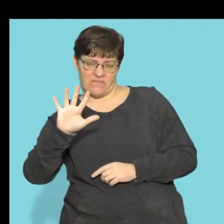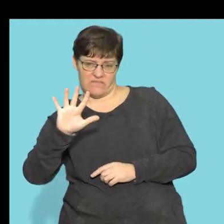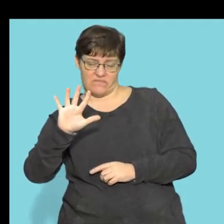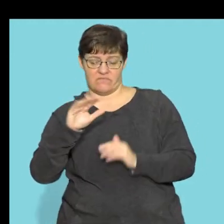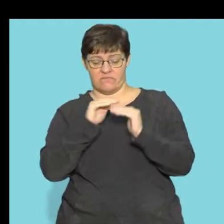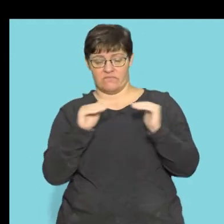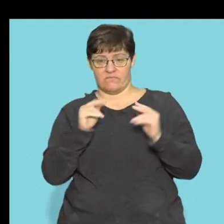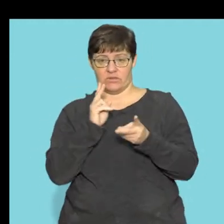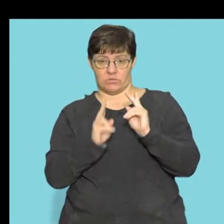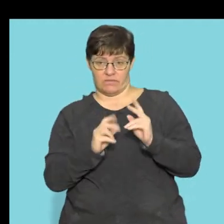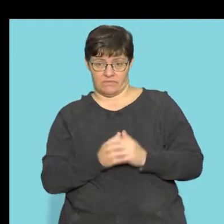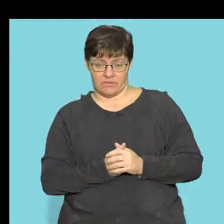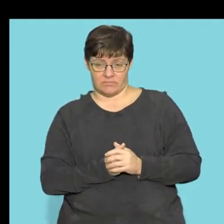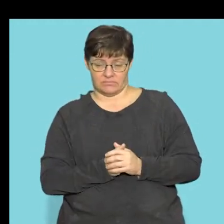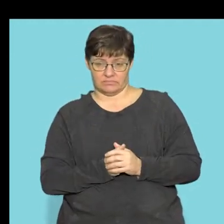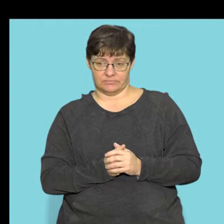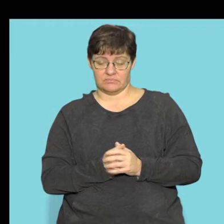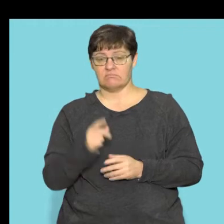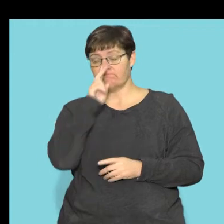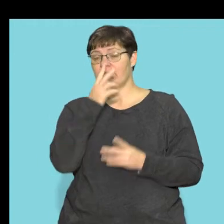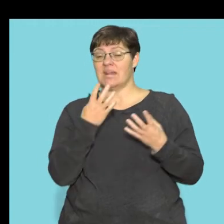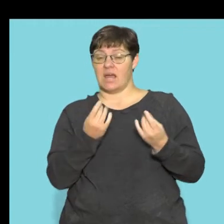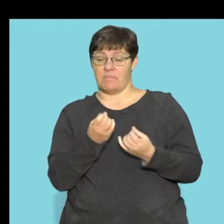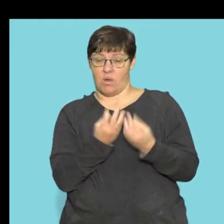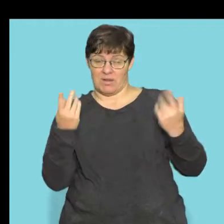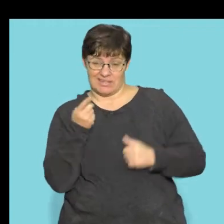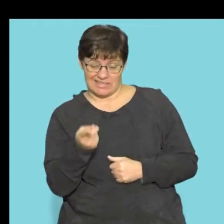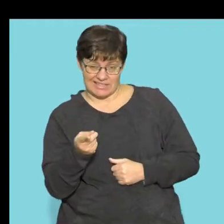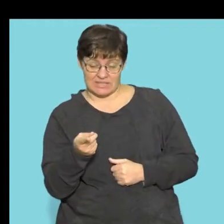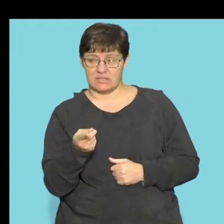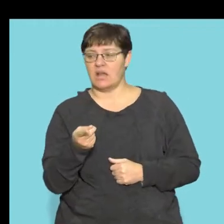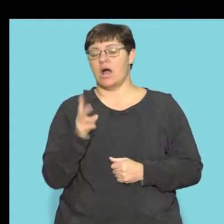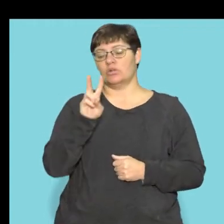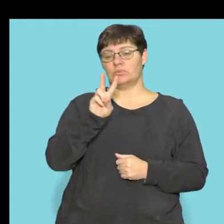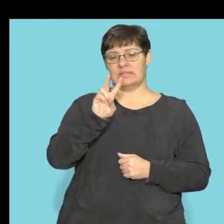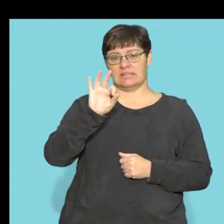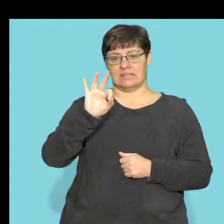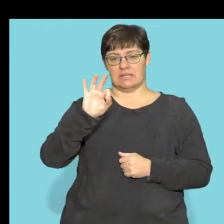0.1325 over 12, and then my number will be the